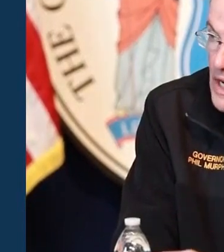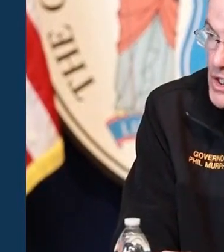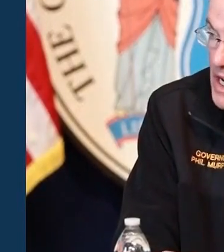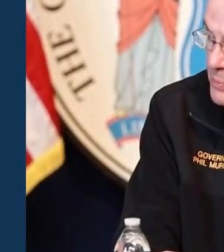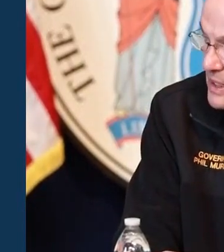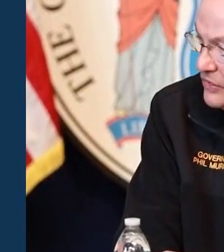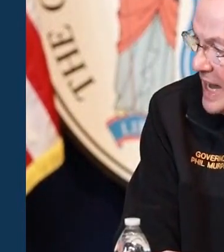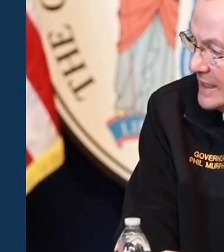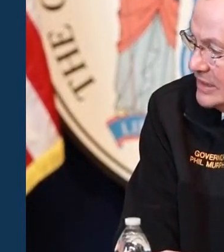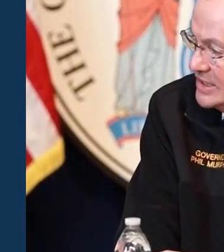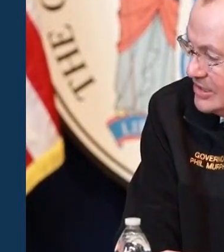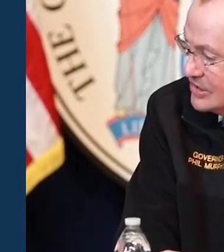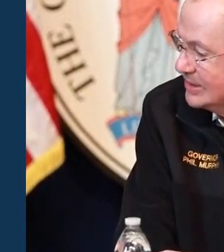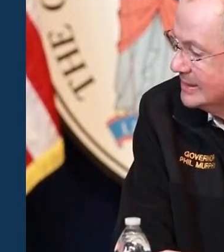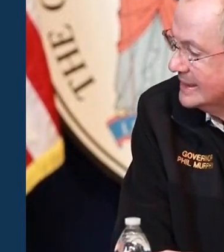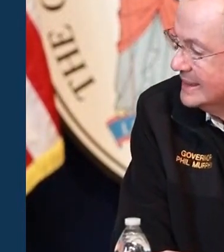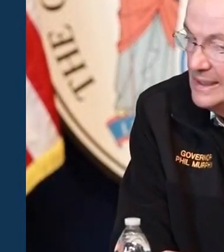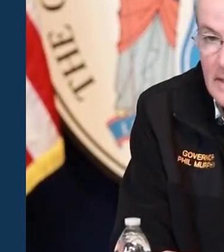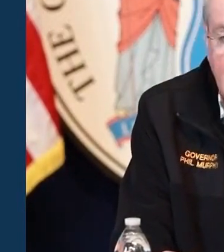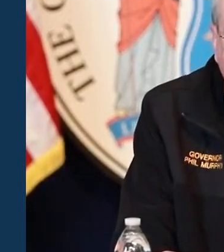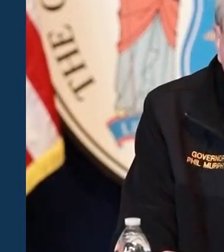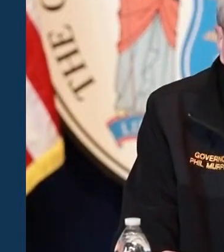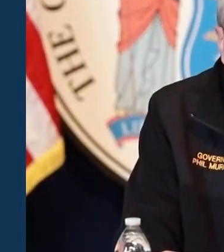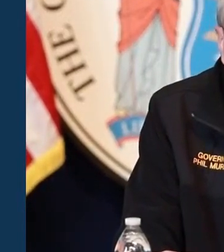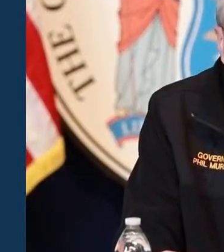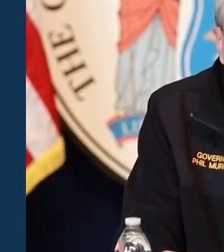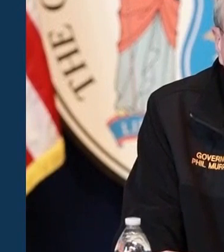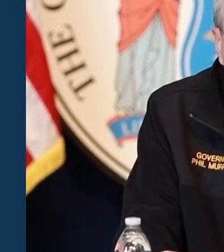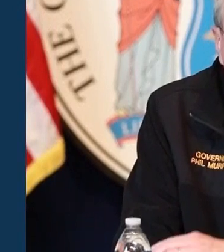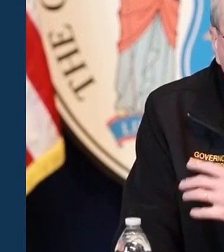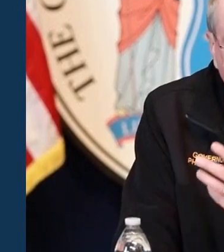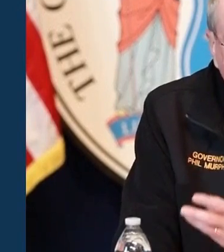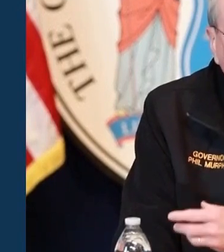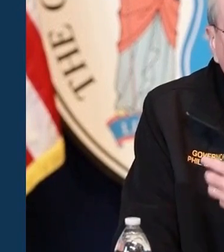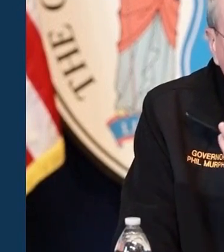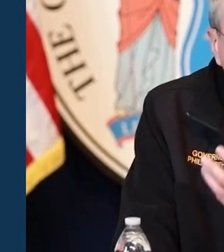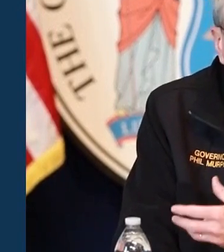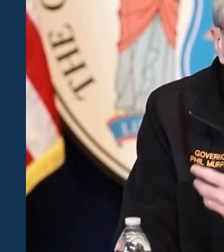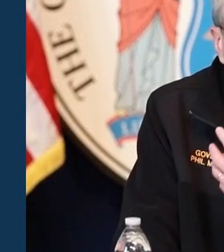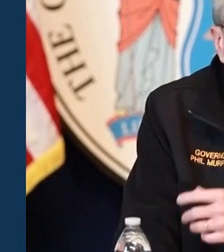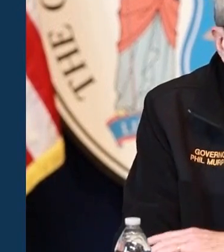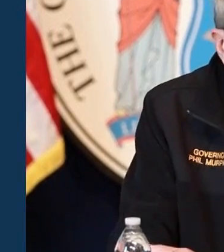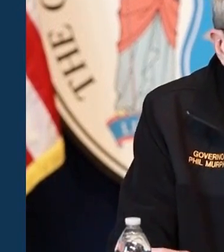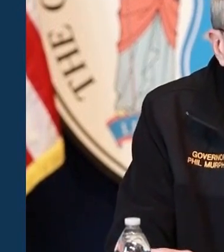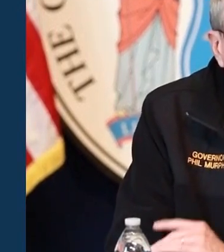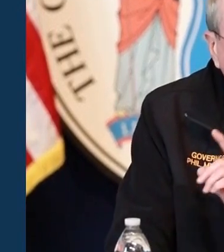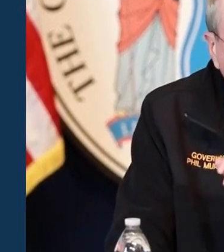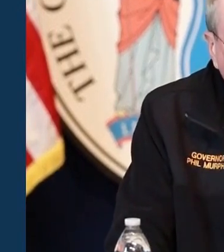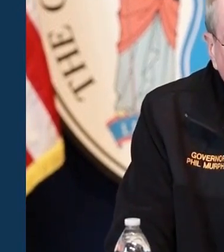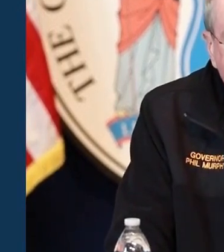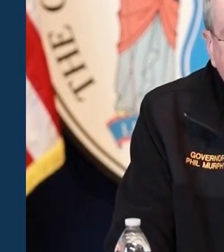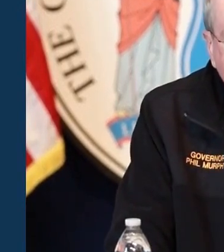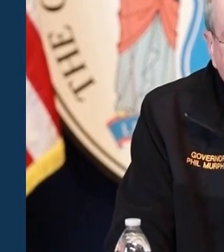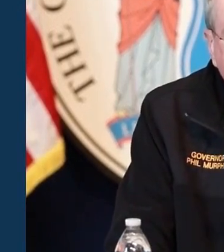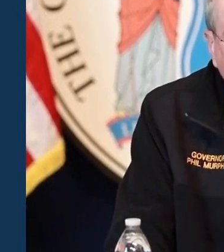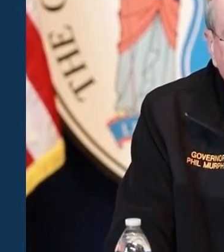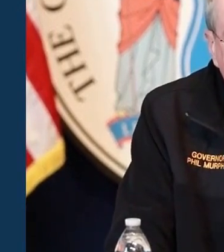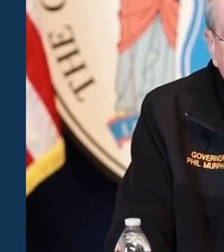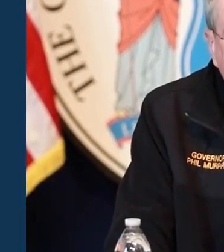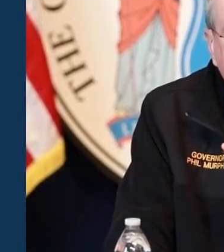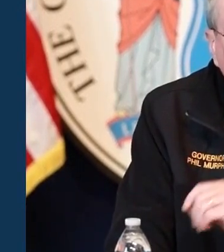to show that shade, please God, it continues to. And we get other counties that continue to clock over. Those are